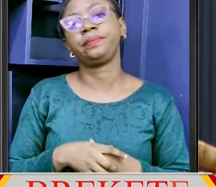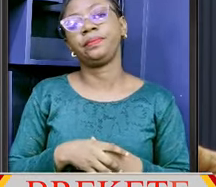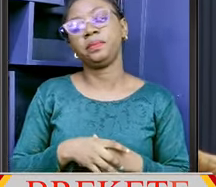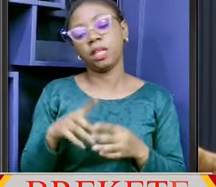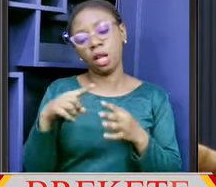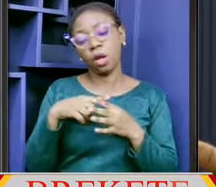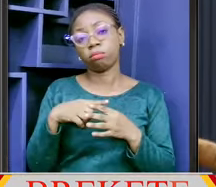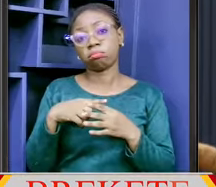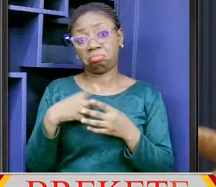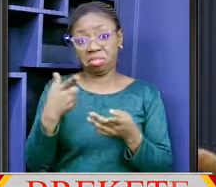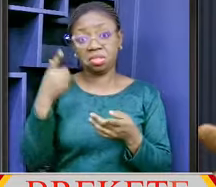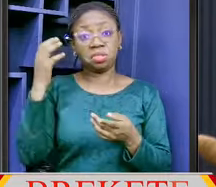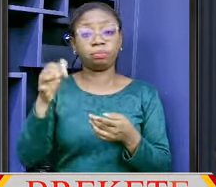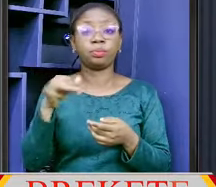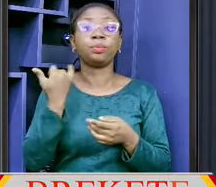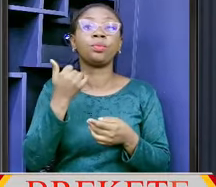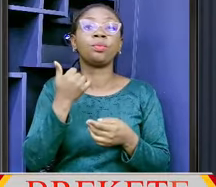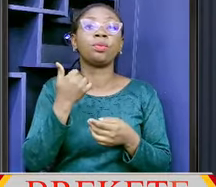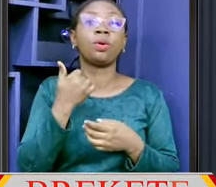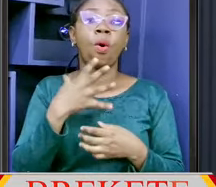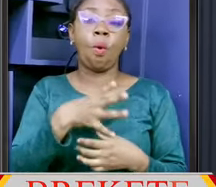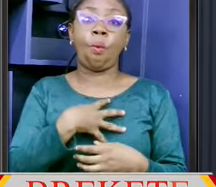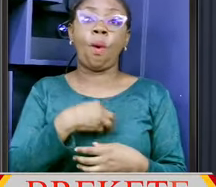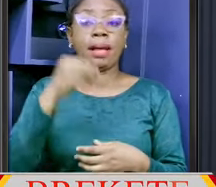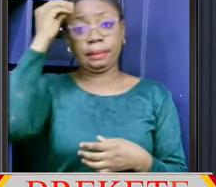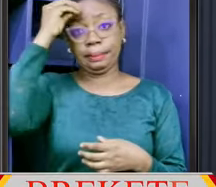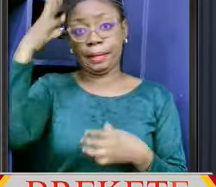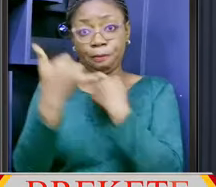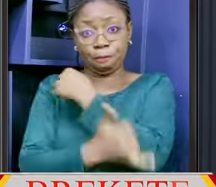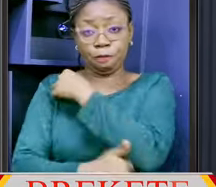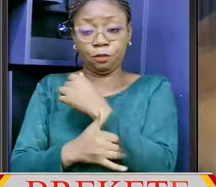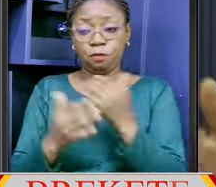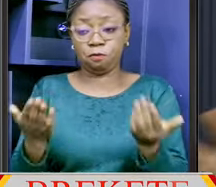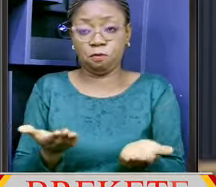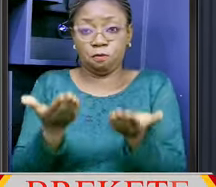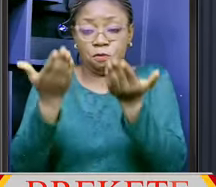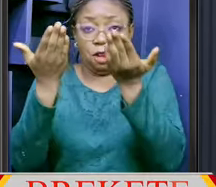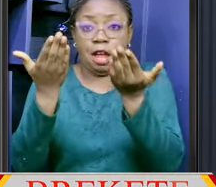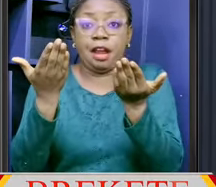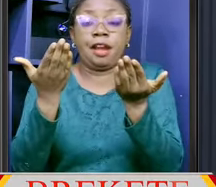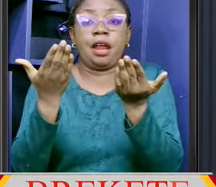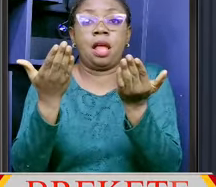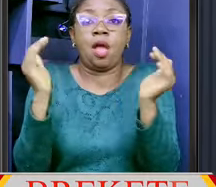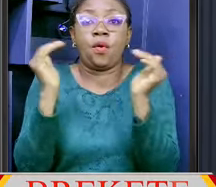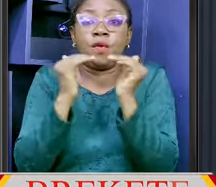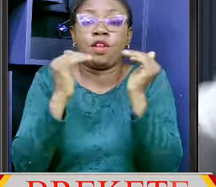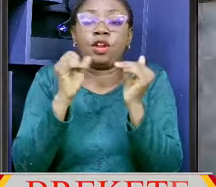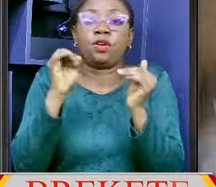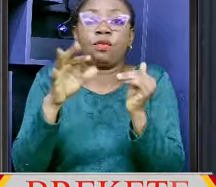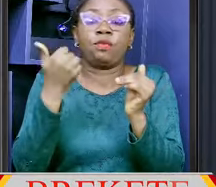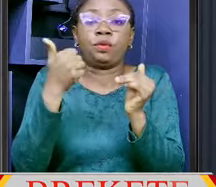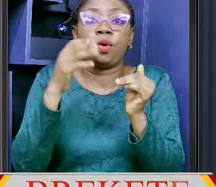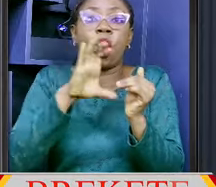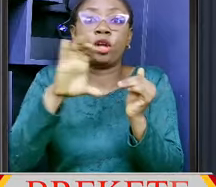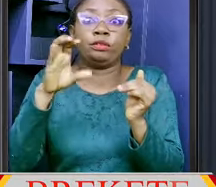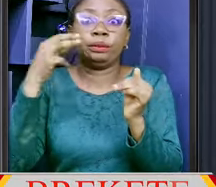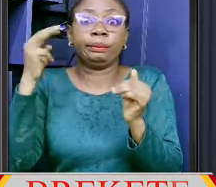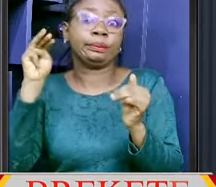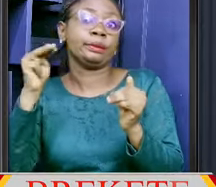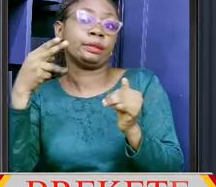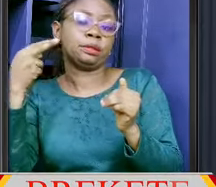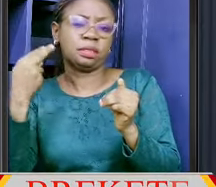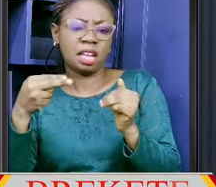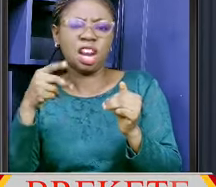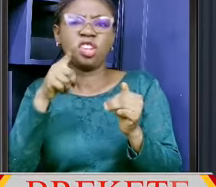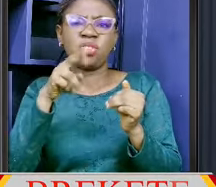All these Oyibo countries, you carry equivalent of 100 million naira. You are comfortable. You can stay there. They